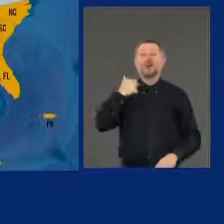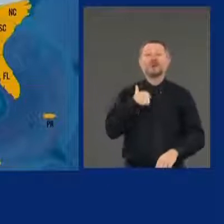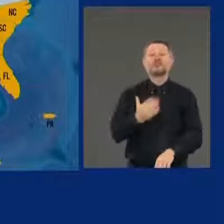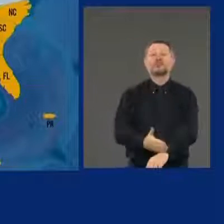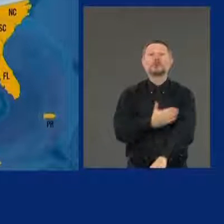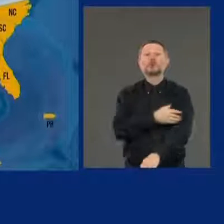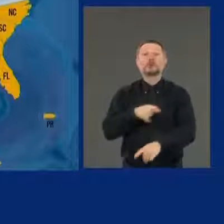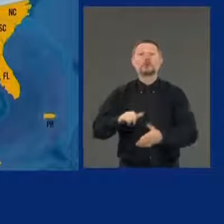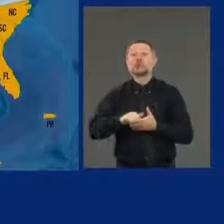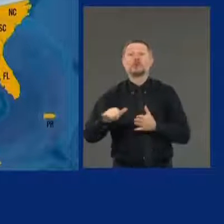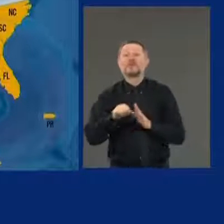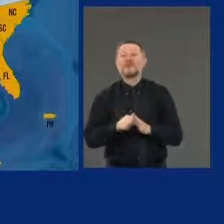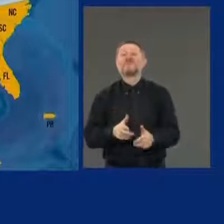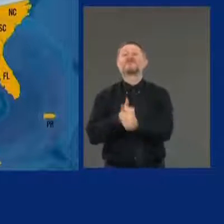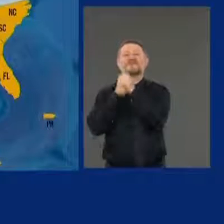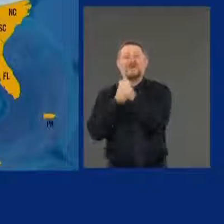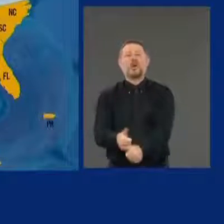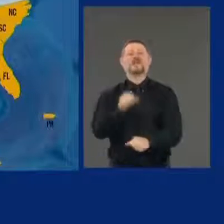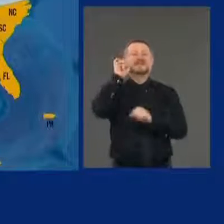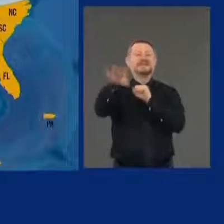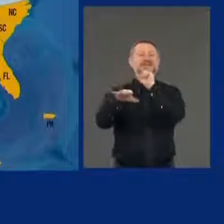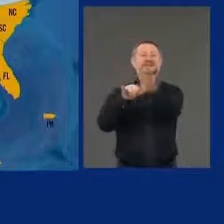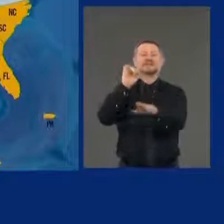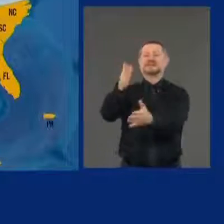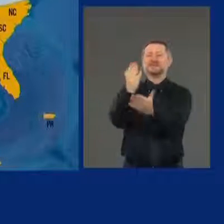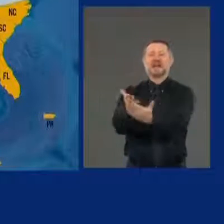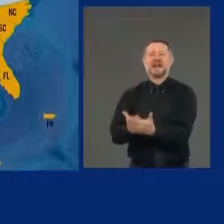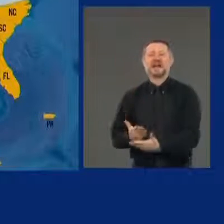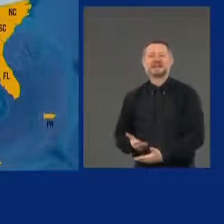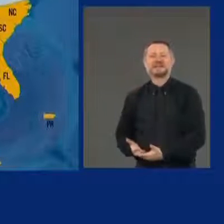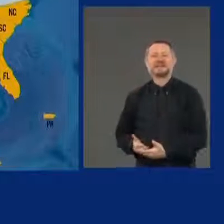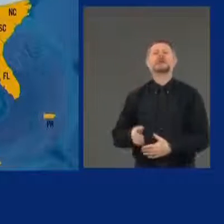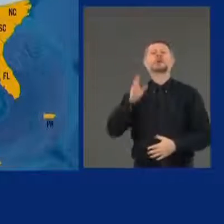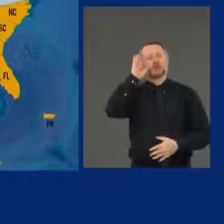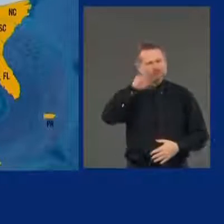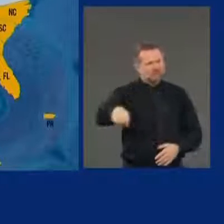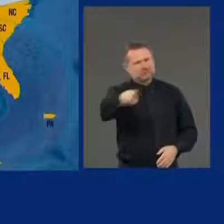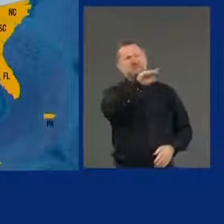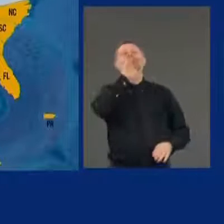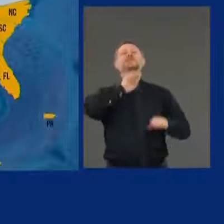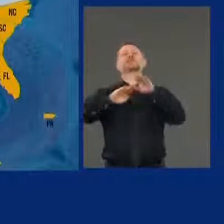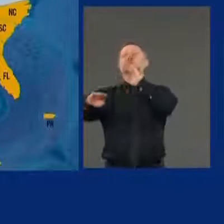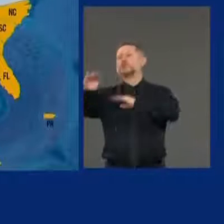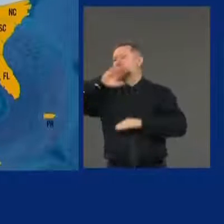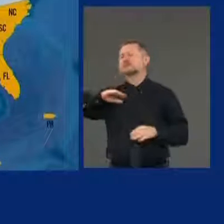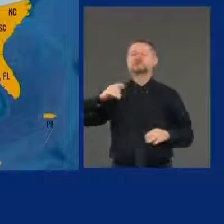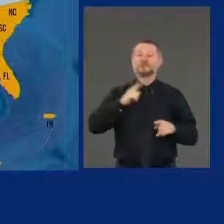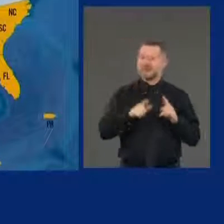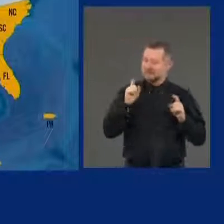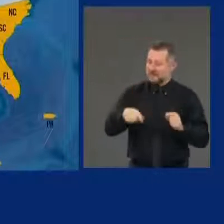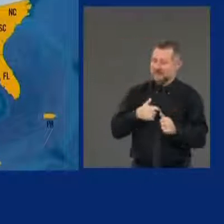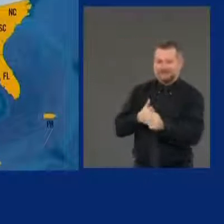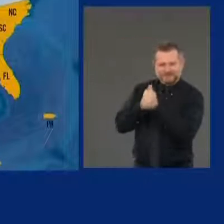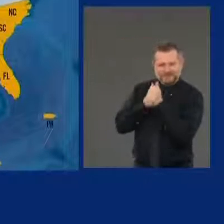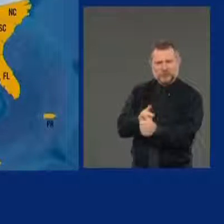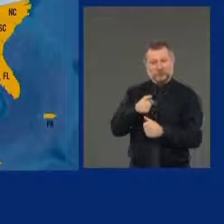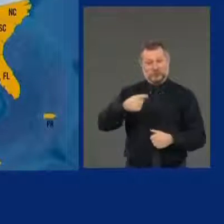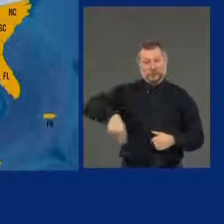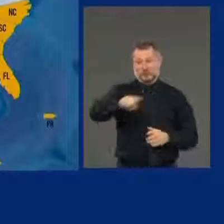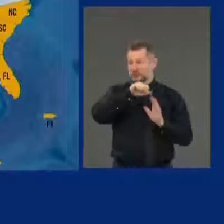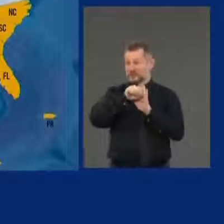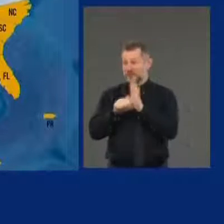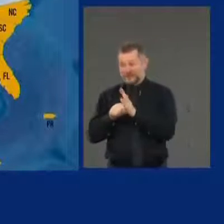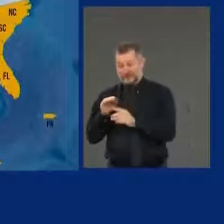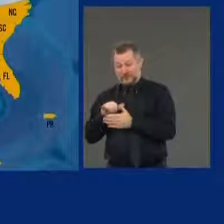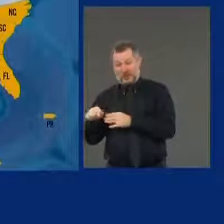facts, even though it was hard. Don't disregard the facts. 22 states are